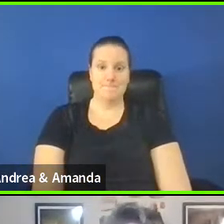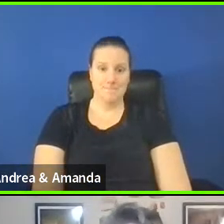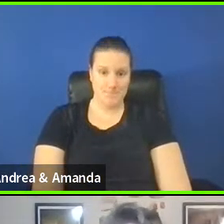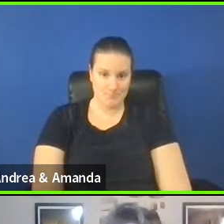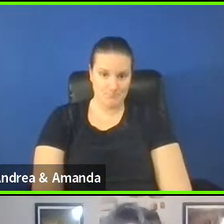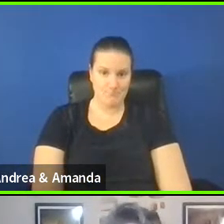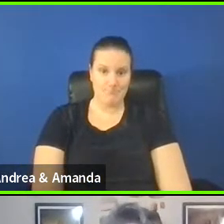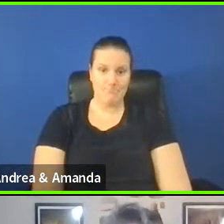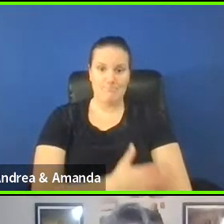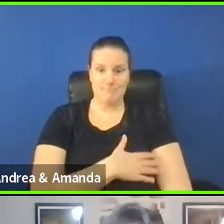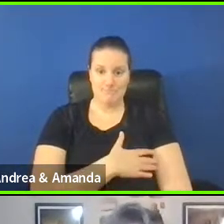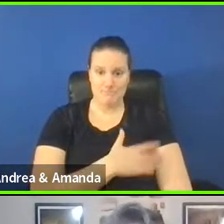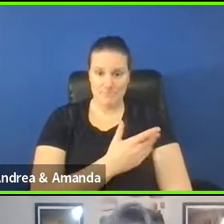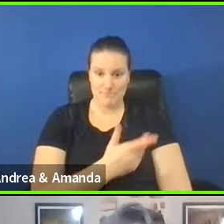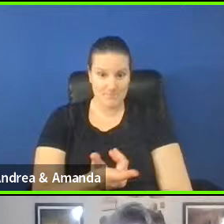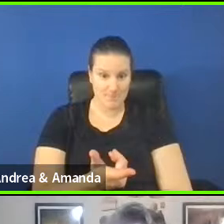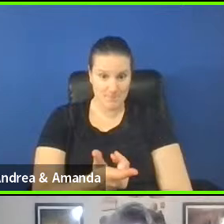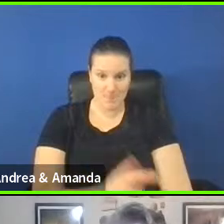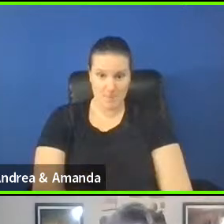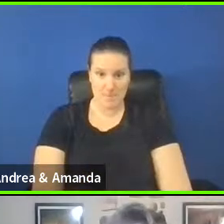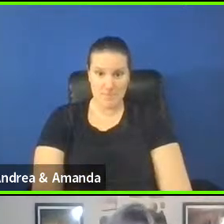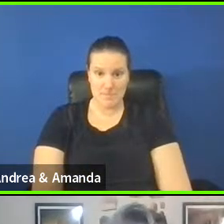And please.